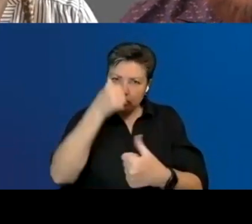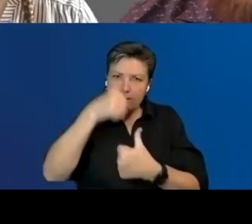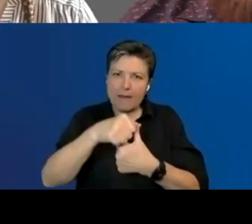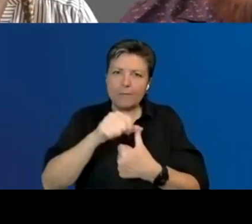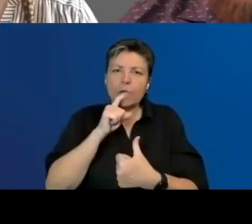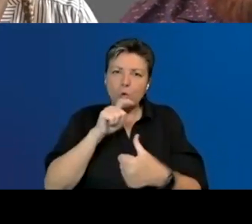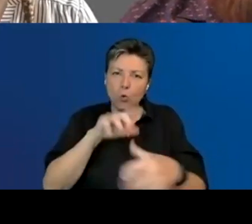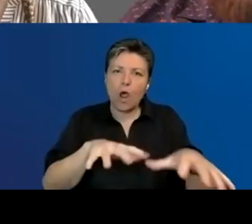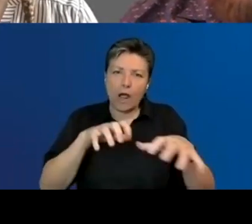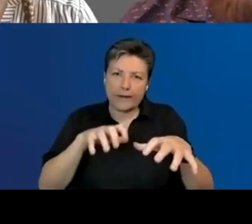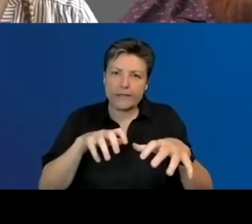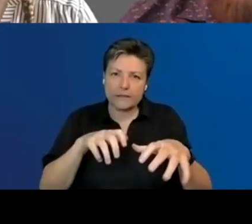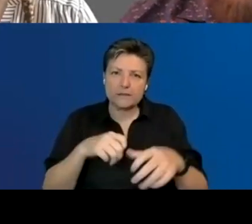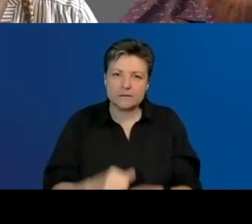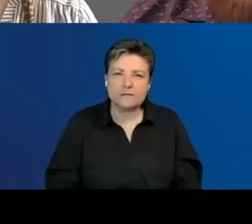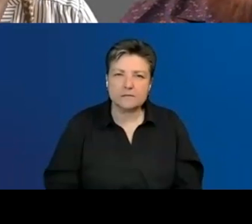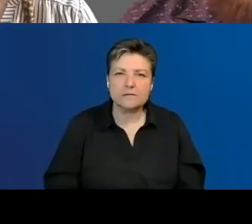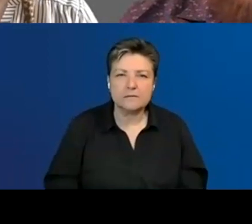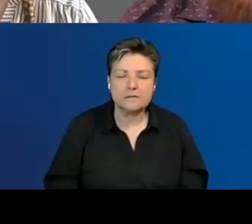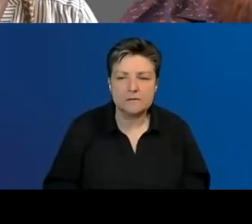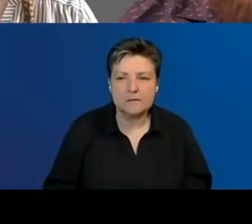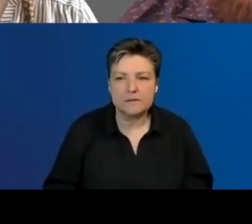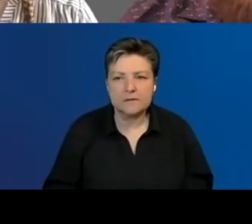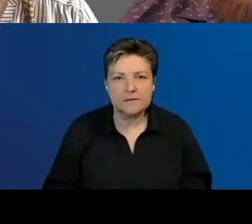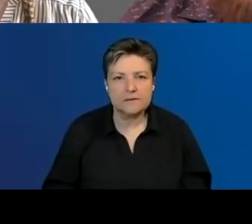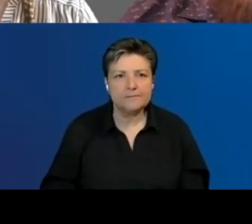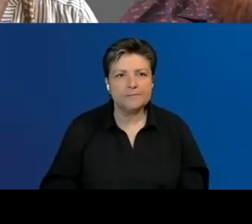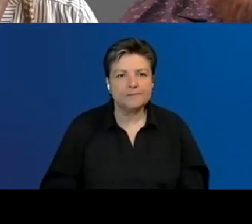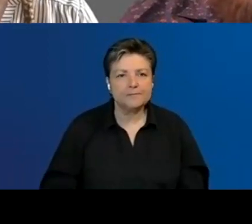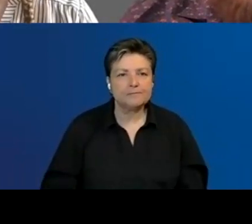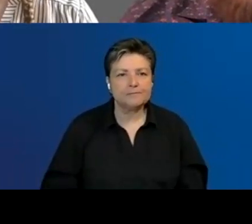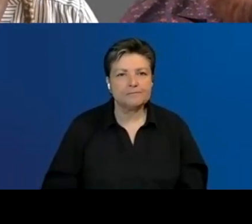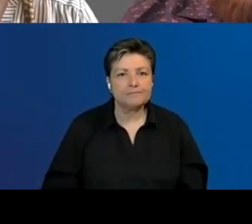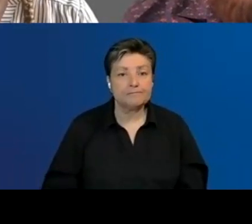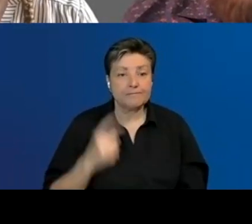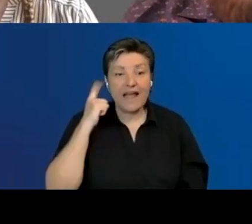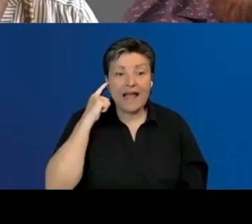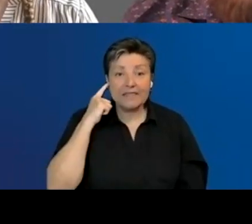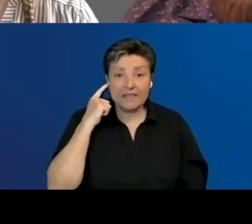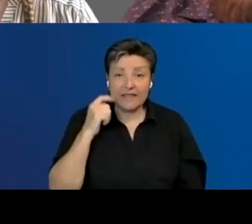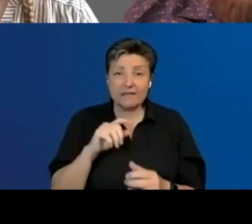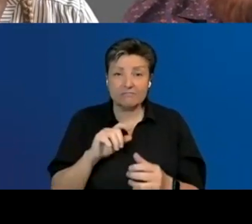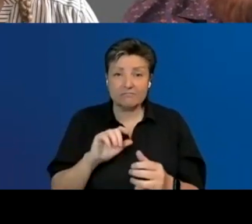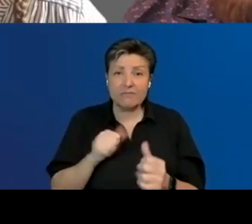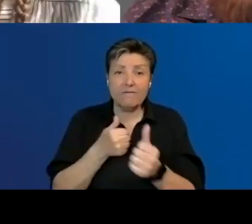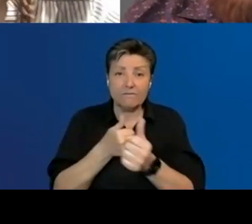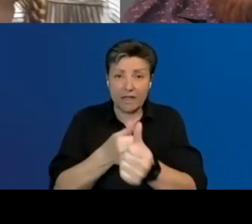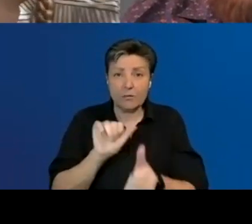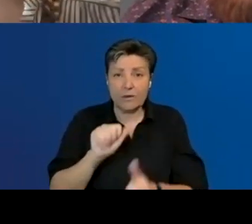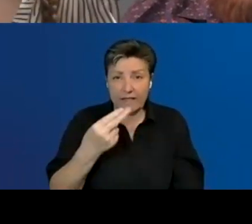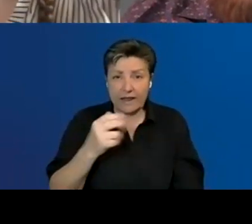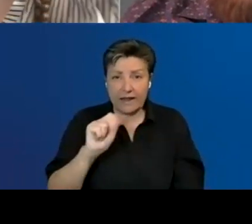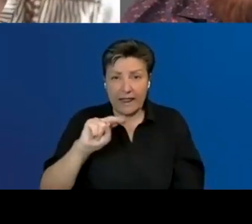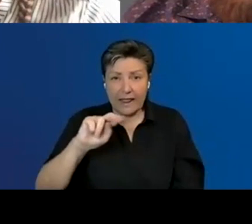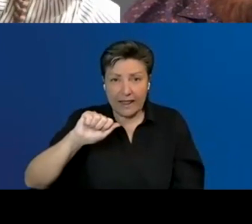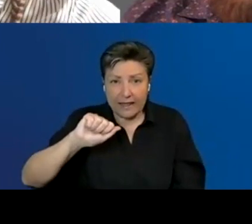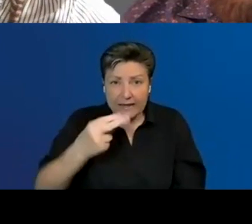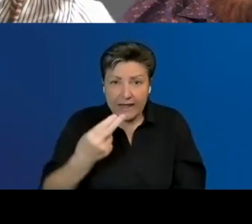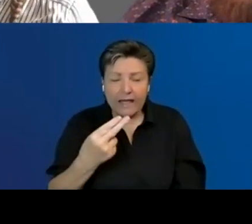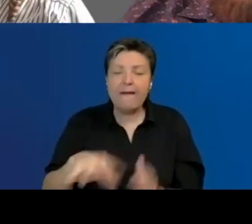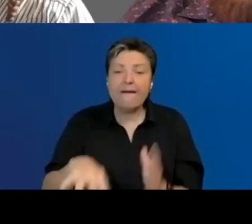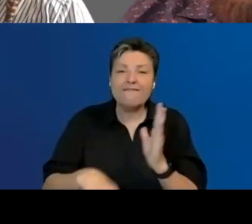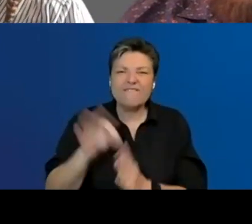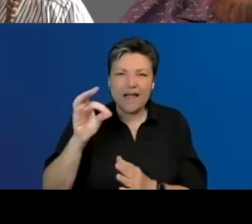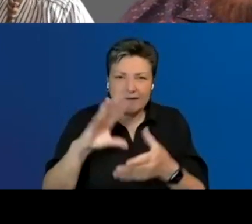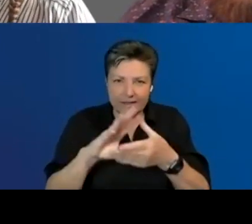Yeah, I think building off of that, I already talked about finding the narrative